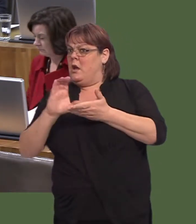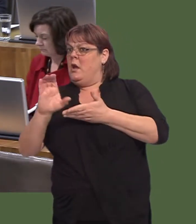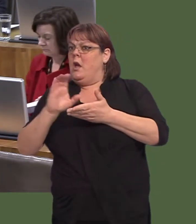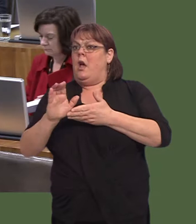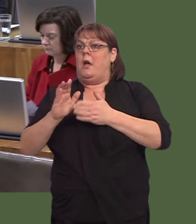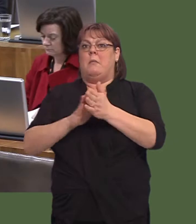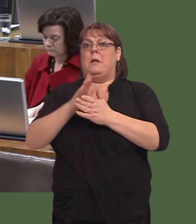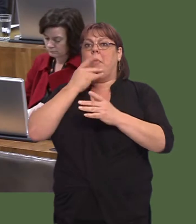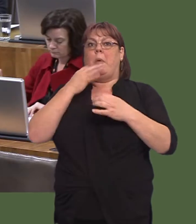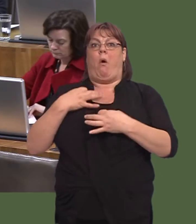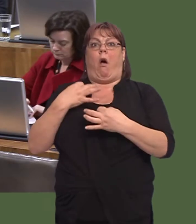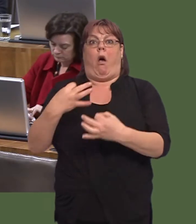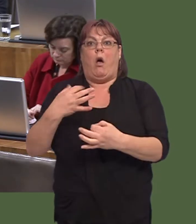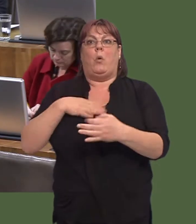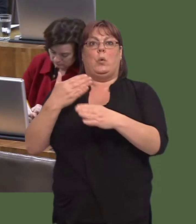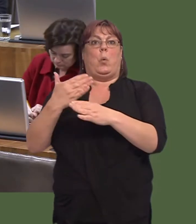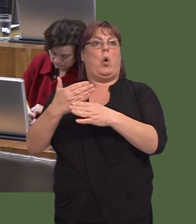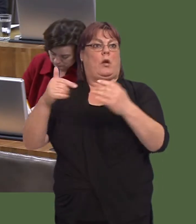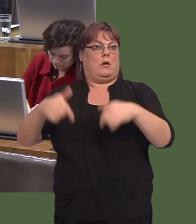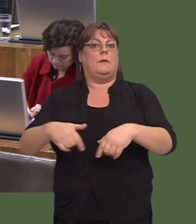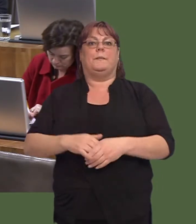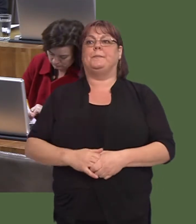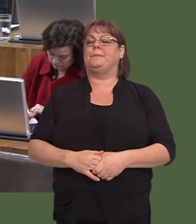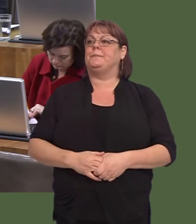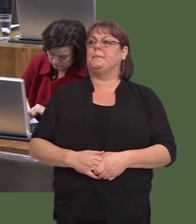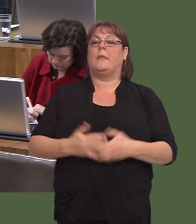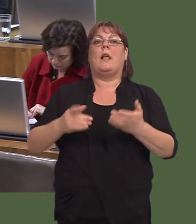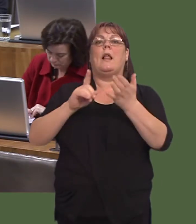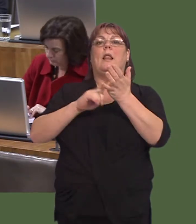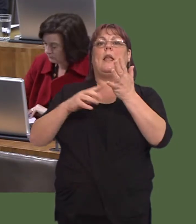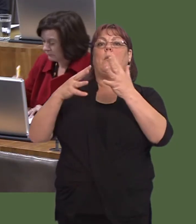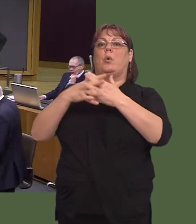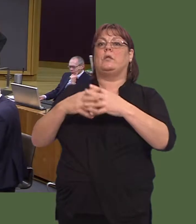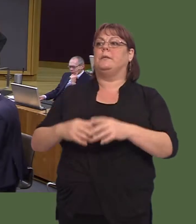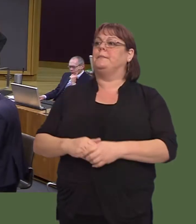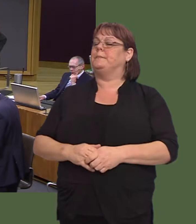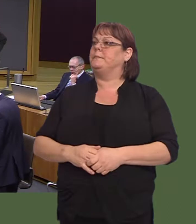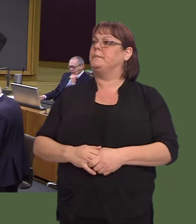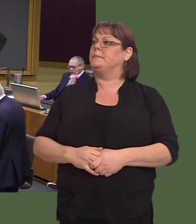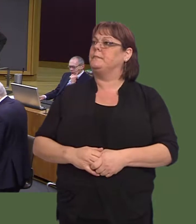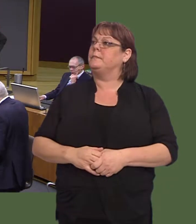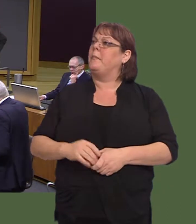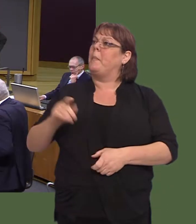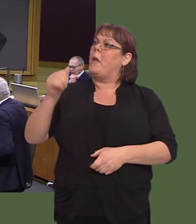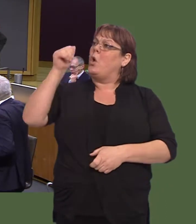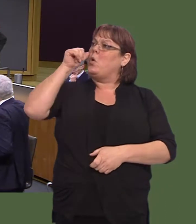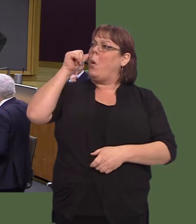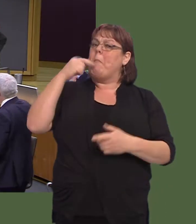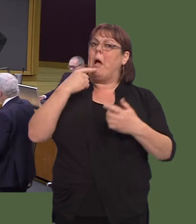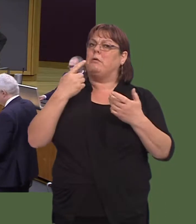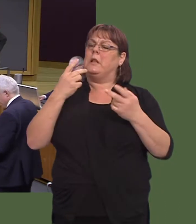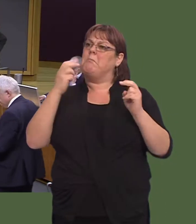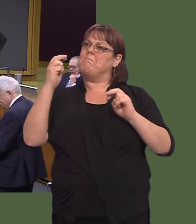doing, are proving to be attractive to potential teachers. Leanne Wood. Diolch, Llywydd. You'll be aware of the debate about